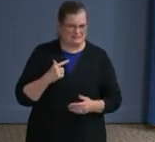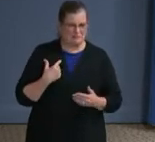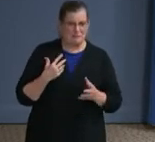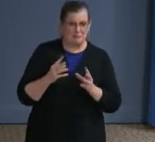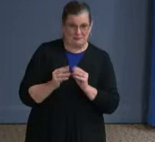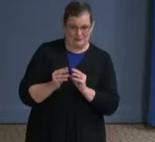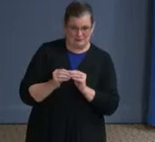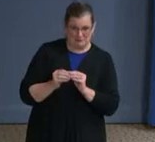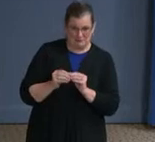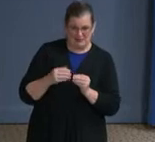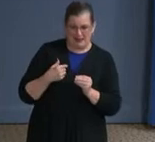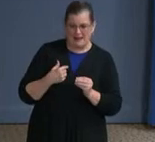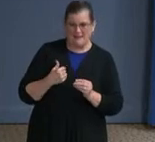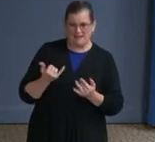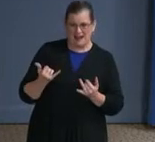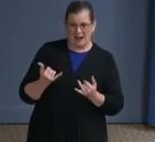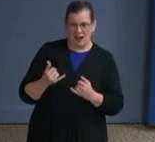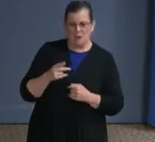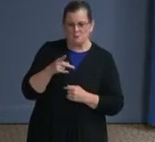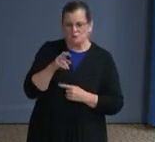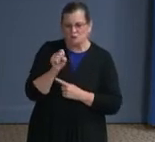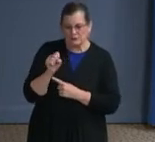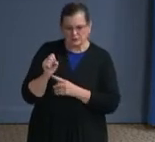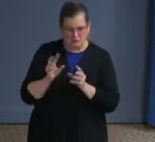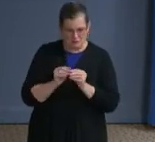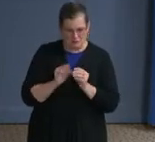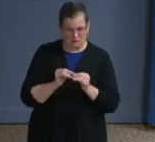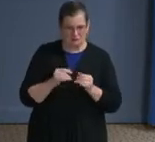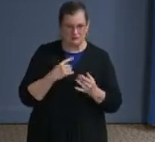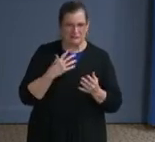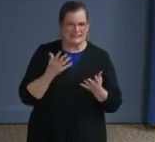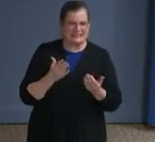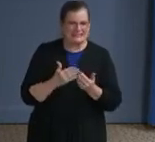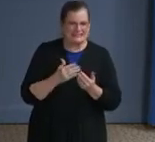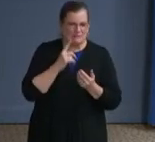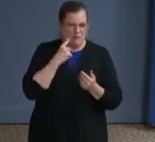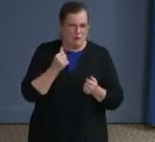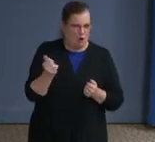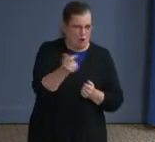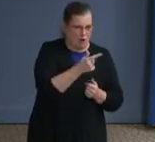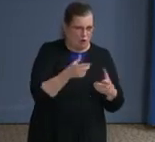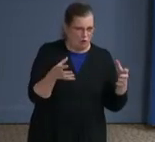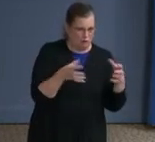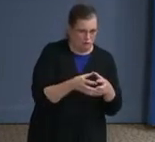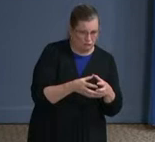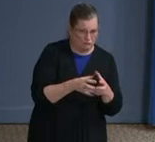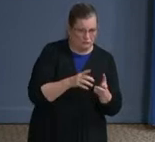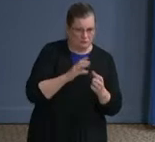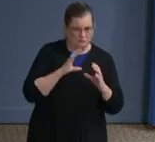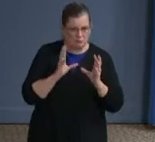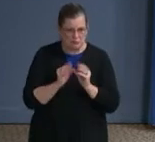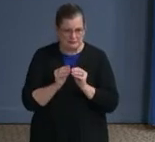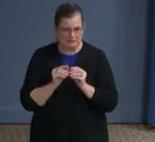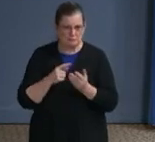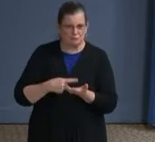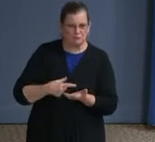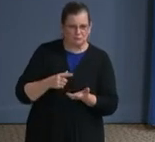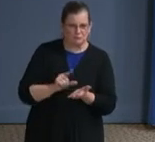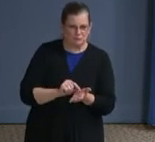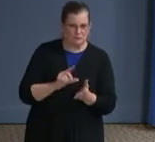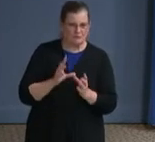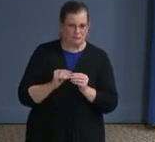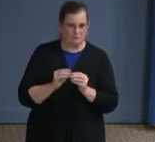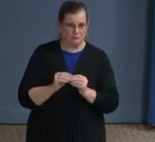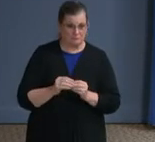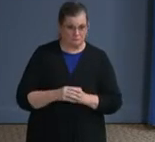our legislative meetings, and it's easier on you all if we combine the press conferences. The legislative meeting tomorrow is what we call